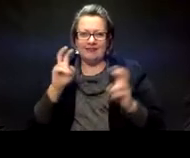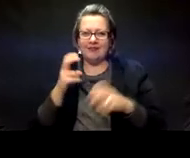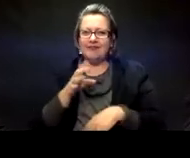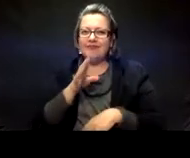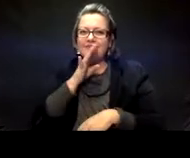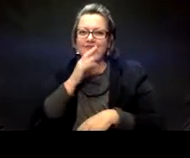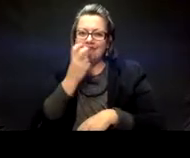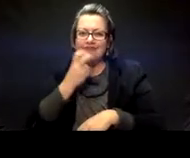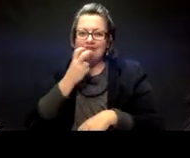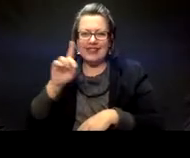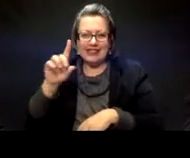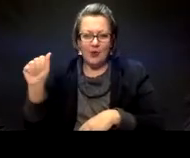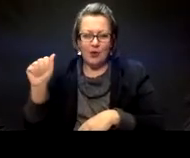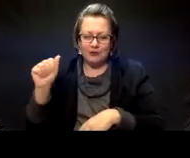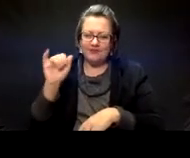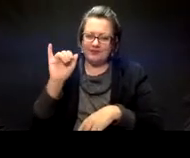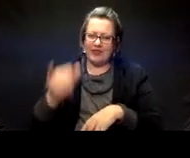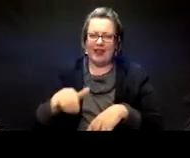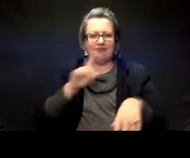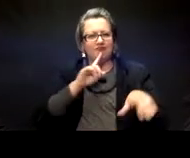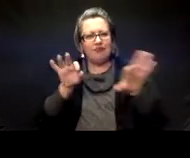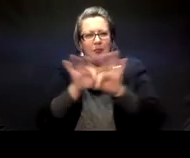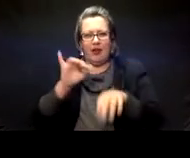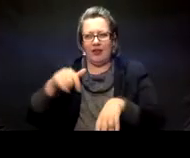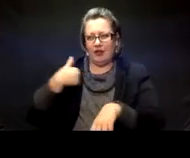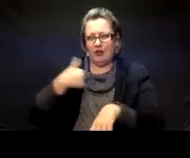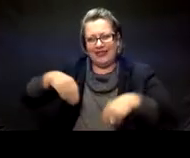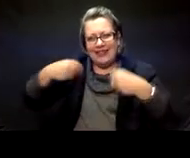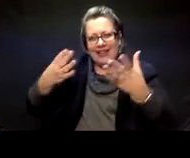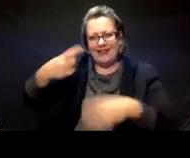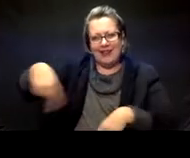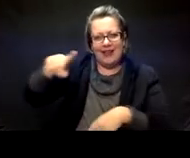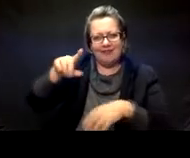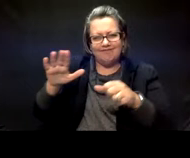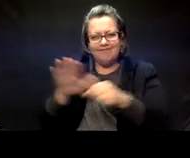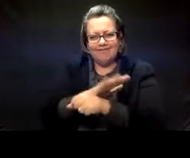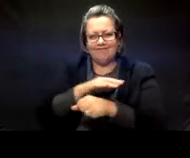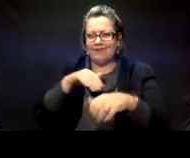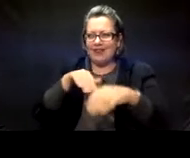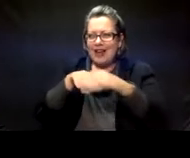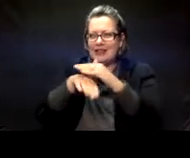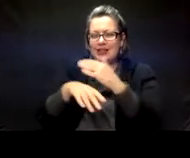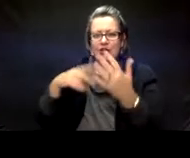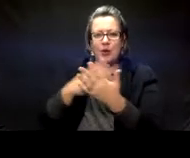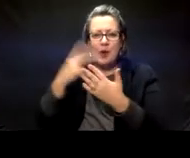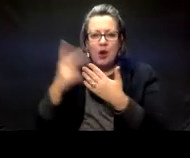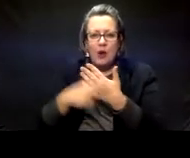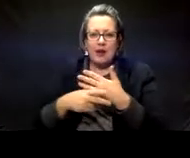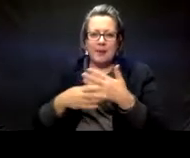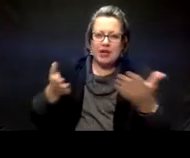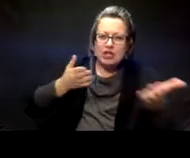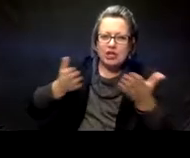community, and also those who have speech disorders. It's important that we give them